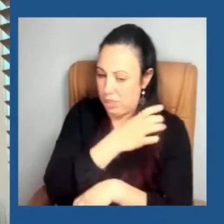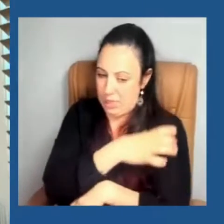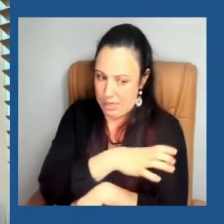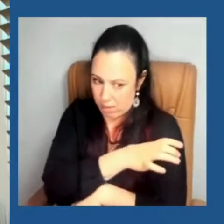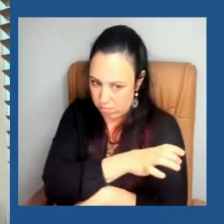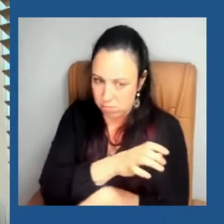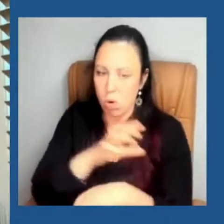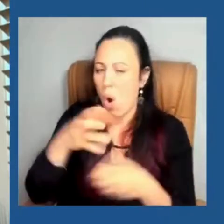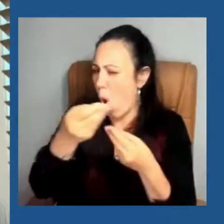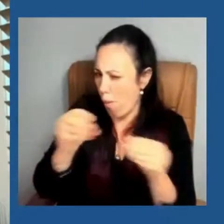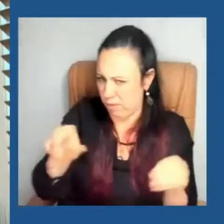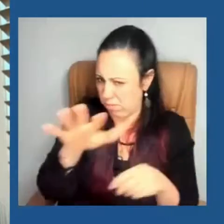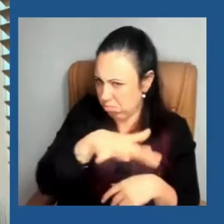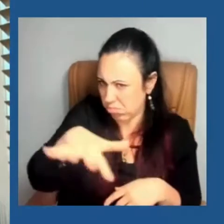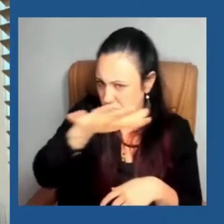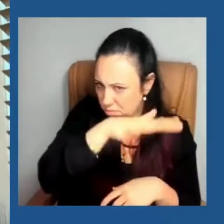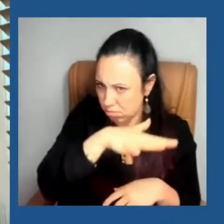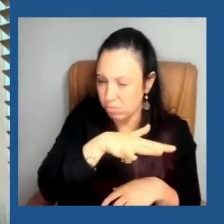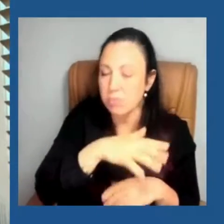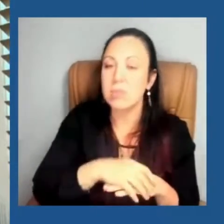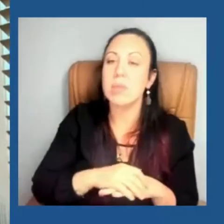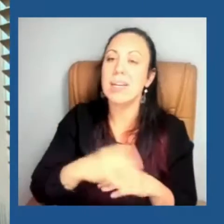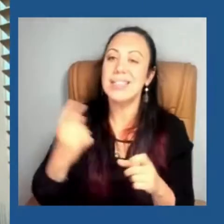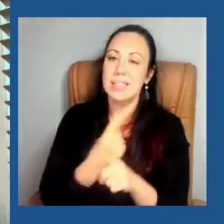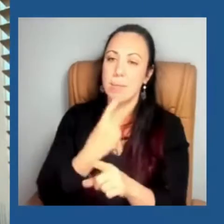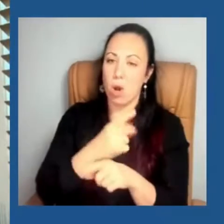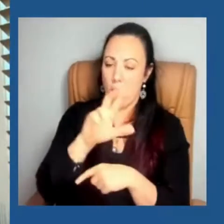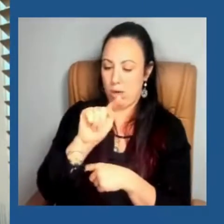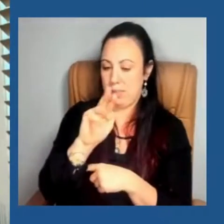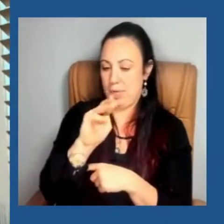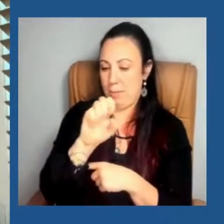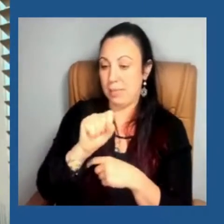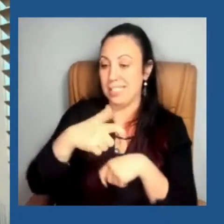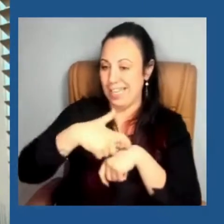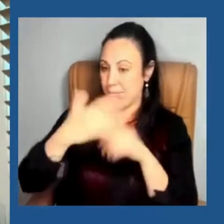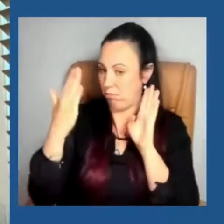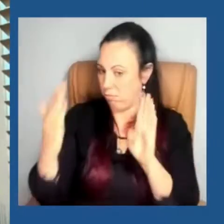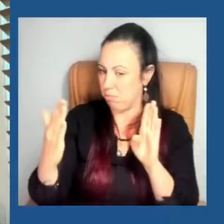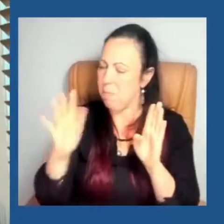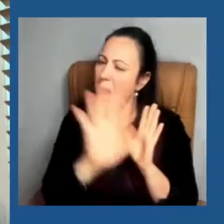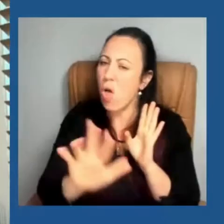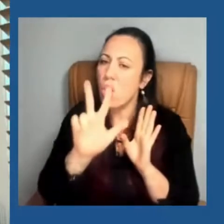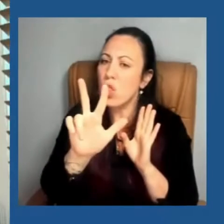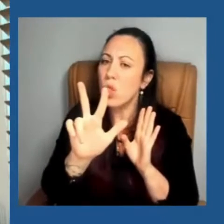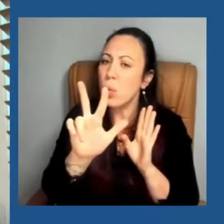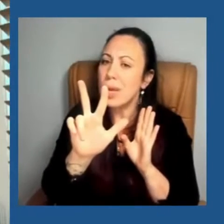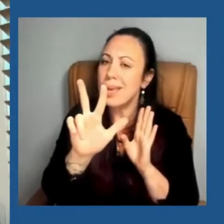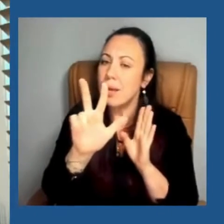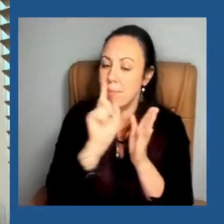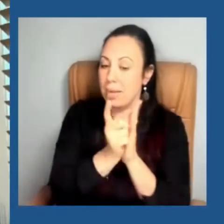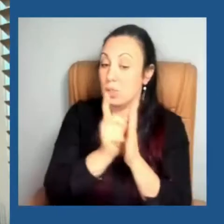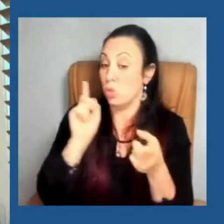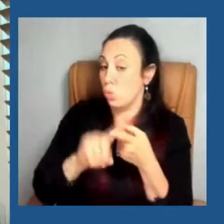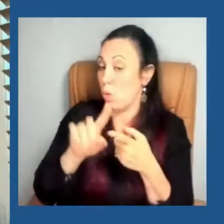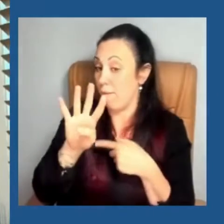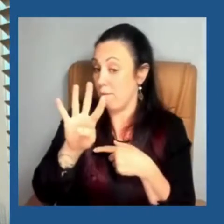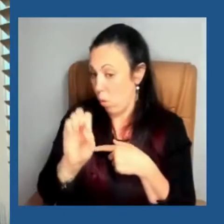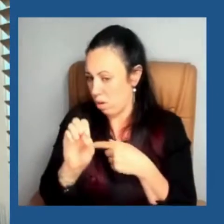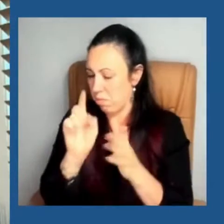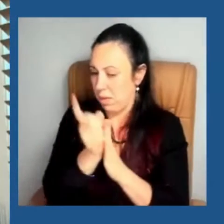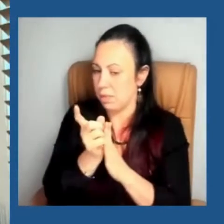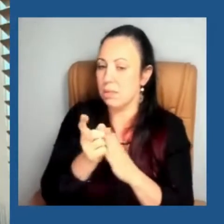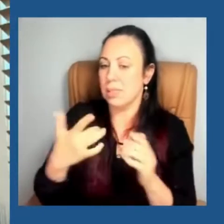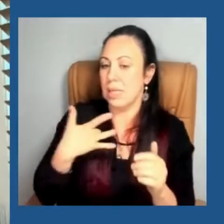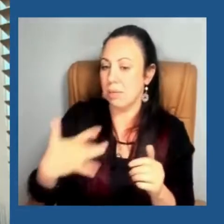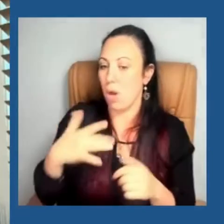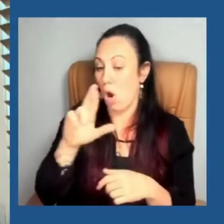setting. A typical RTMS session lasts anywhere from 3 minutes to 40 minutes. A typical course of RTMS